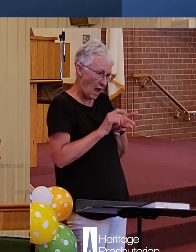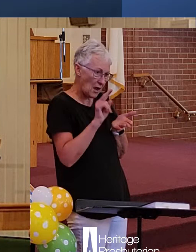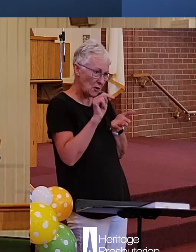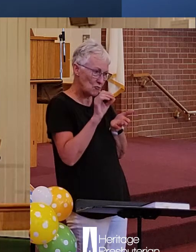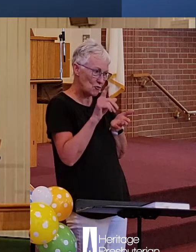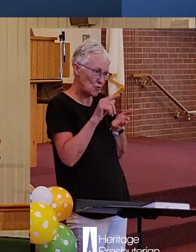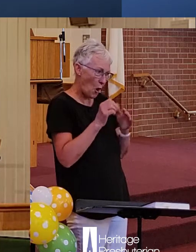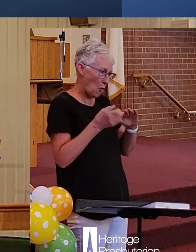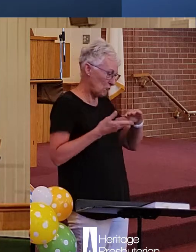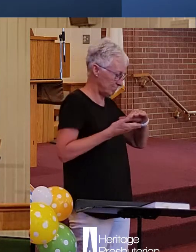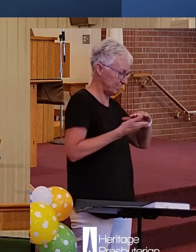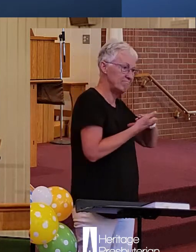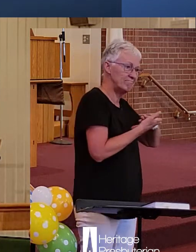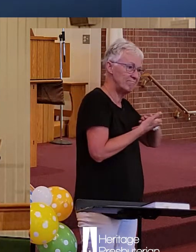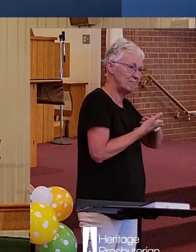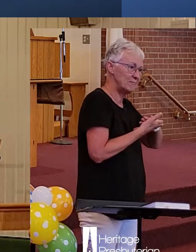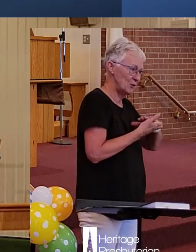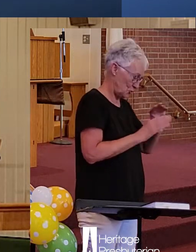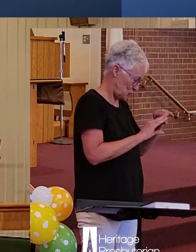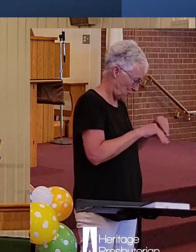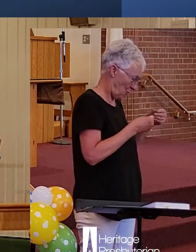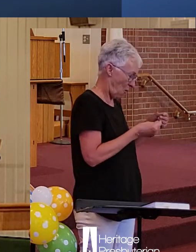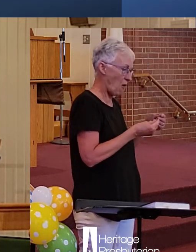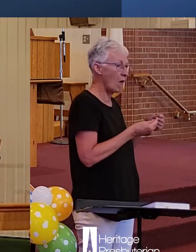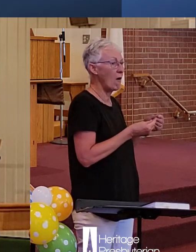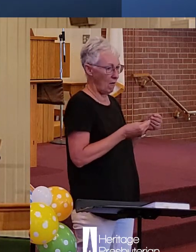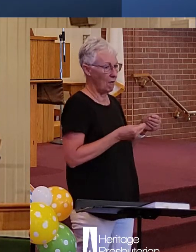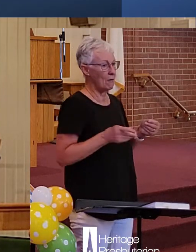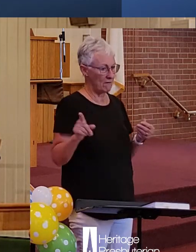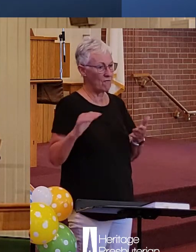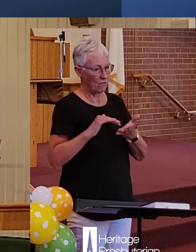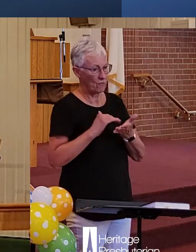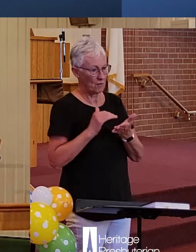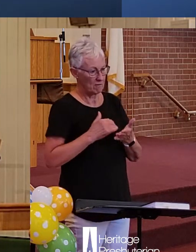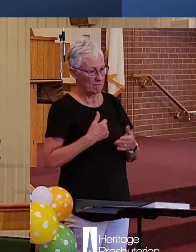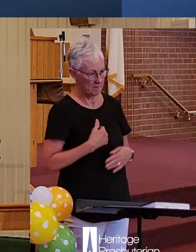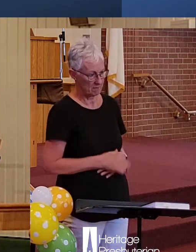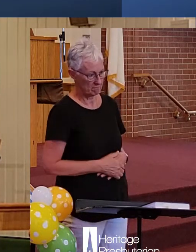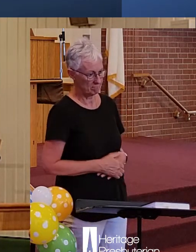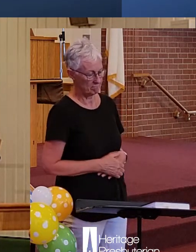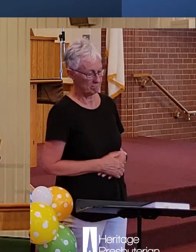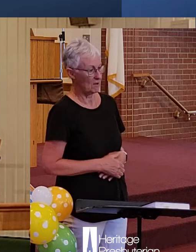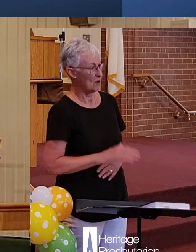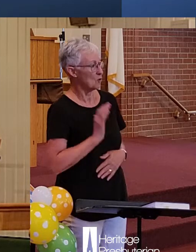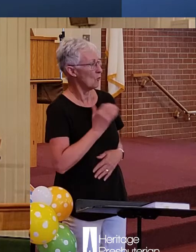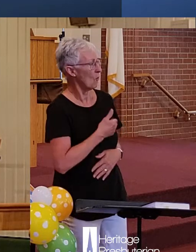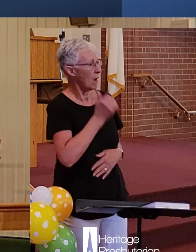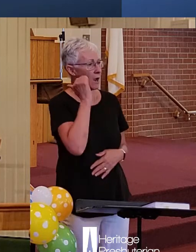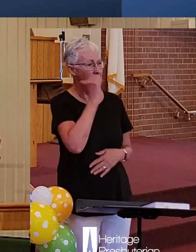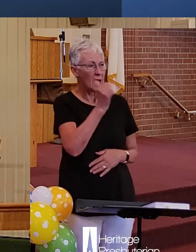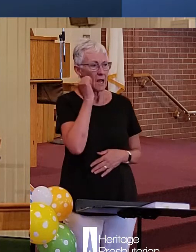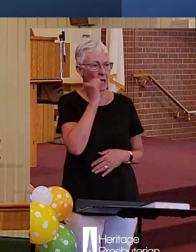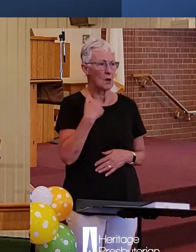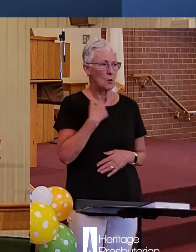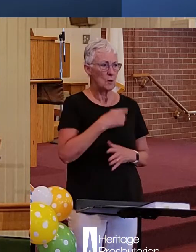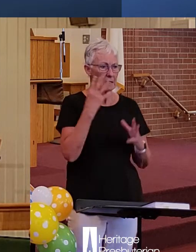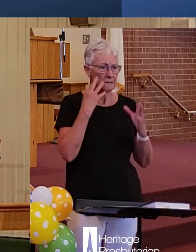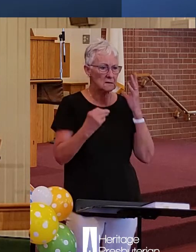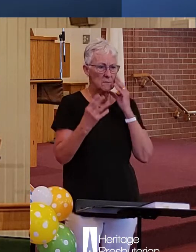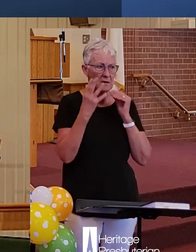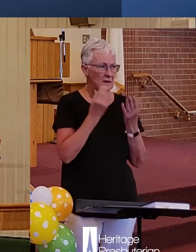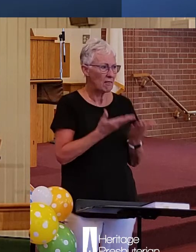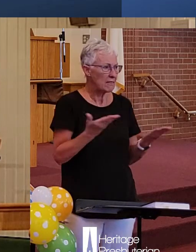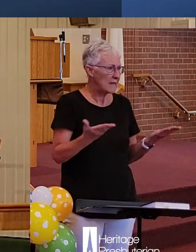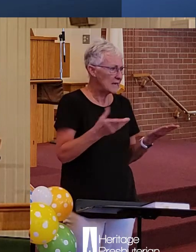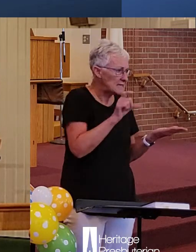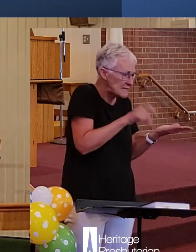Out of the common everyday roads and rooms, the walls and wails of our needs and lives, Jesus shows